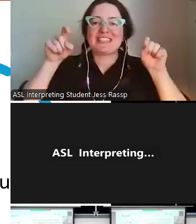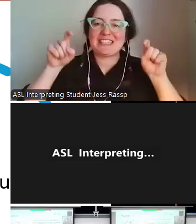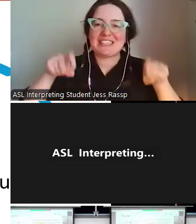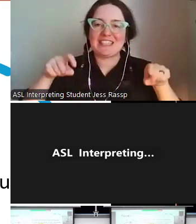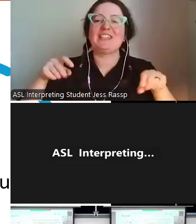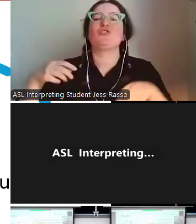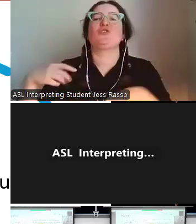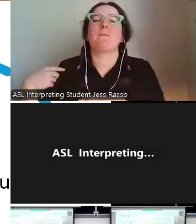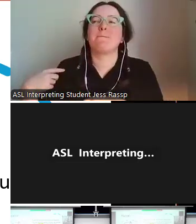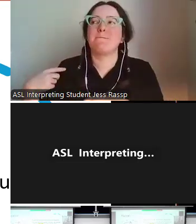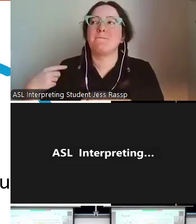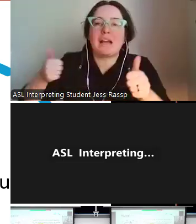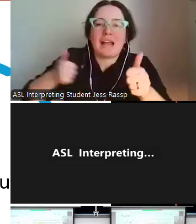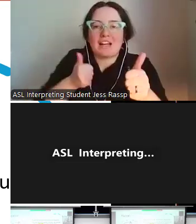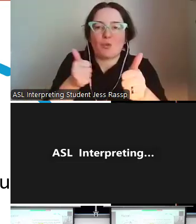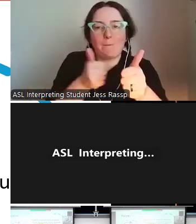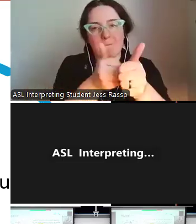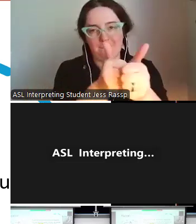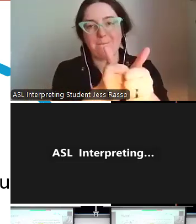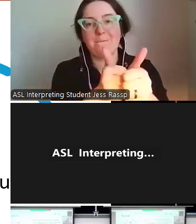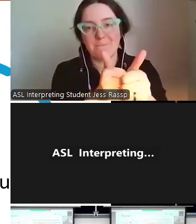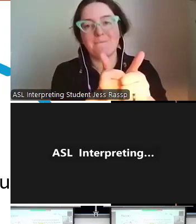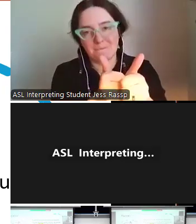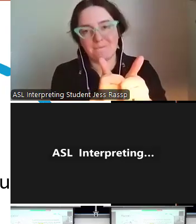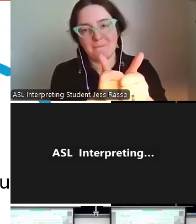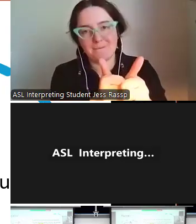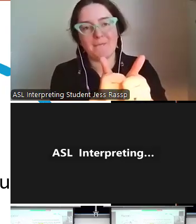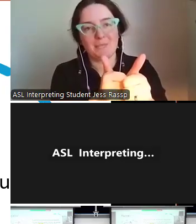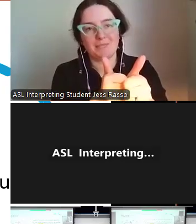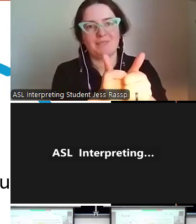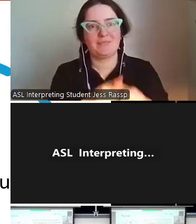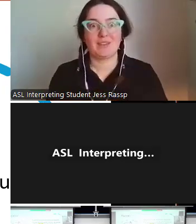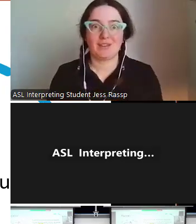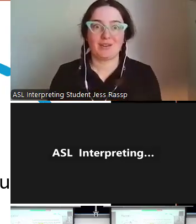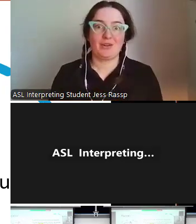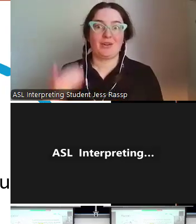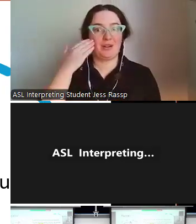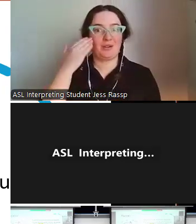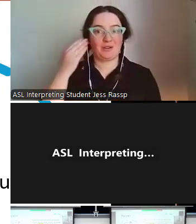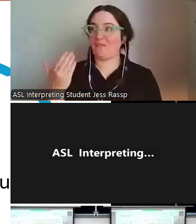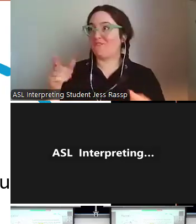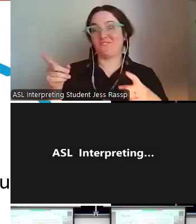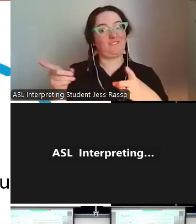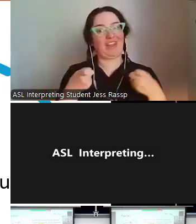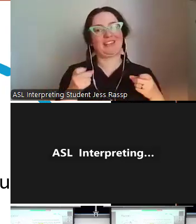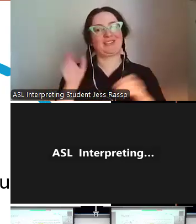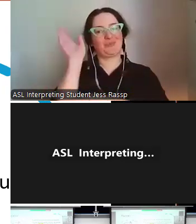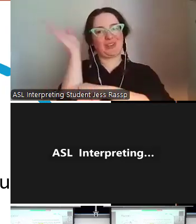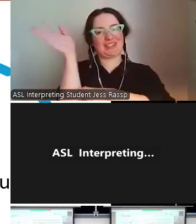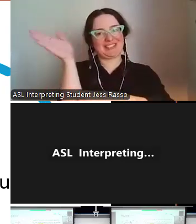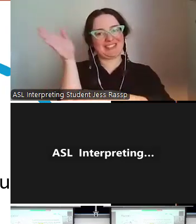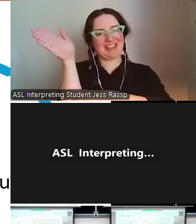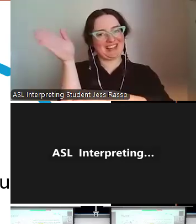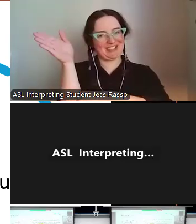All right. I probably went way too fast, but I can leave time for some questions, right? Yeah, it just finally got settled.